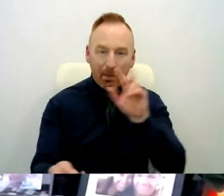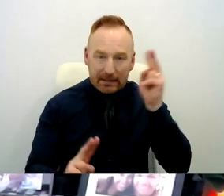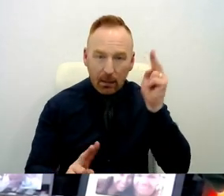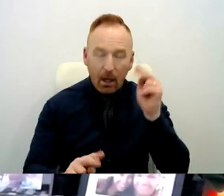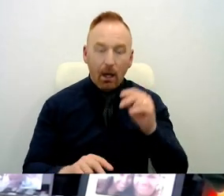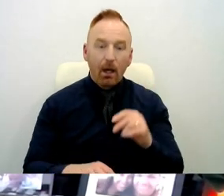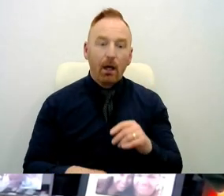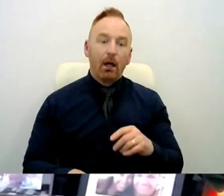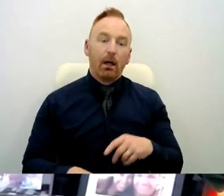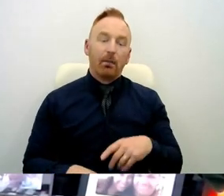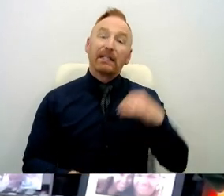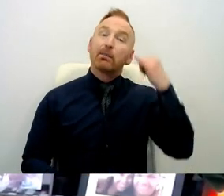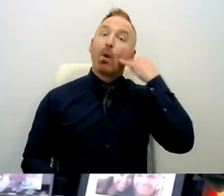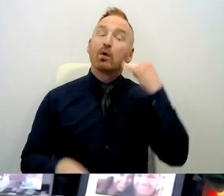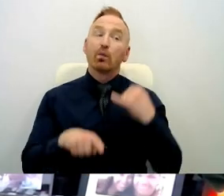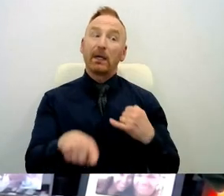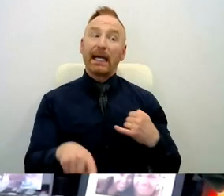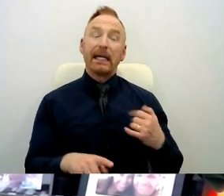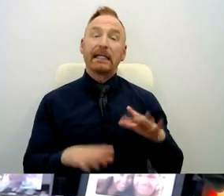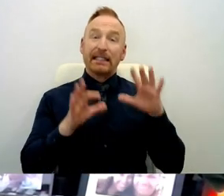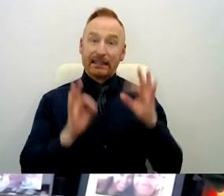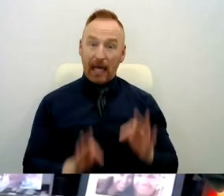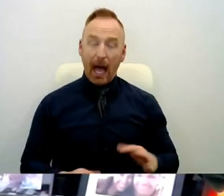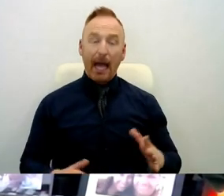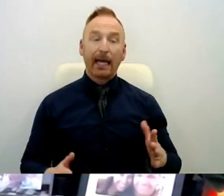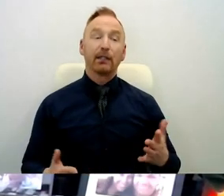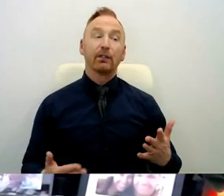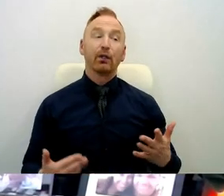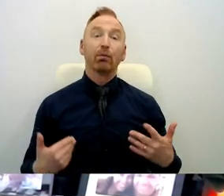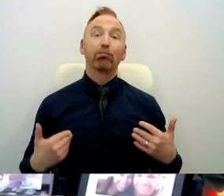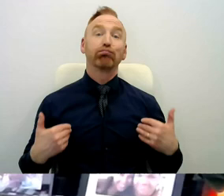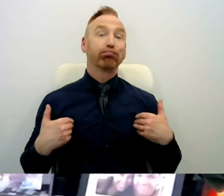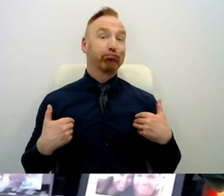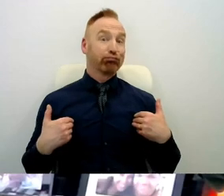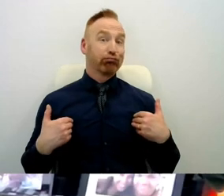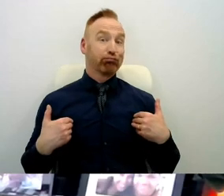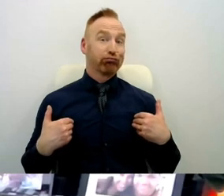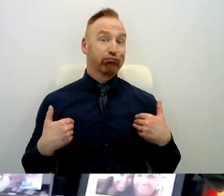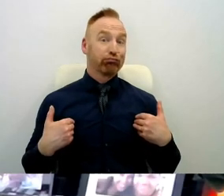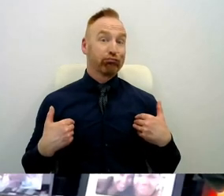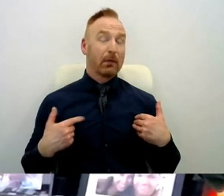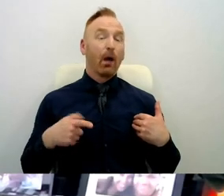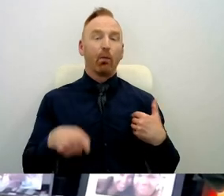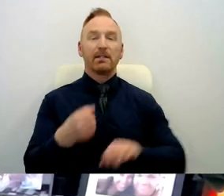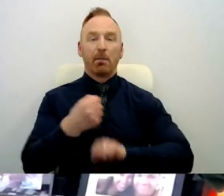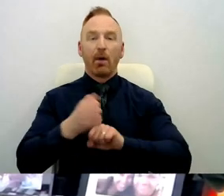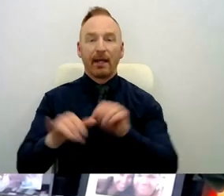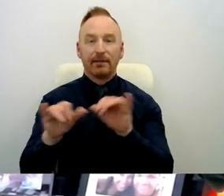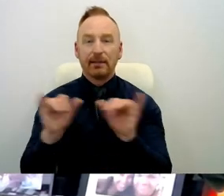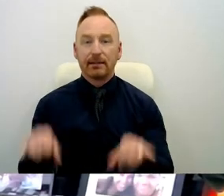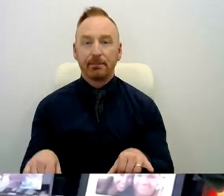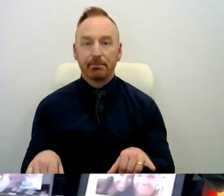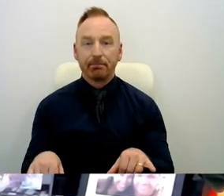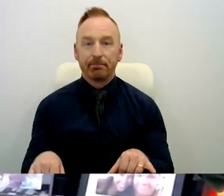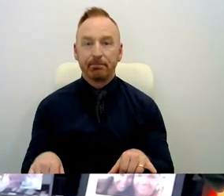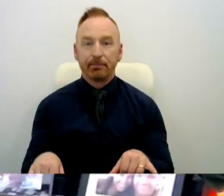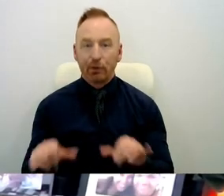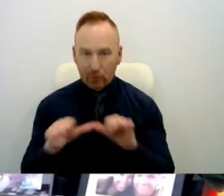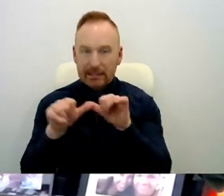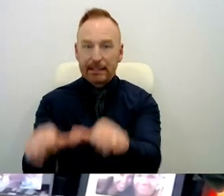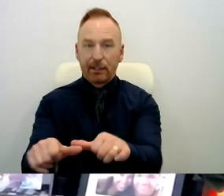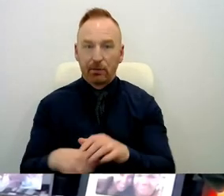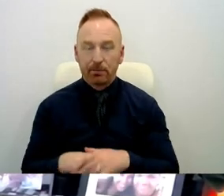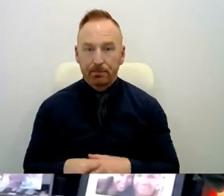that when we choose to just not do something about it, we're supporting that system remaining in